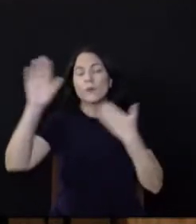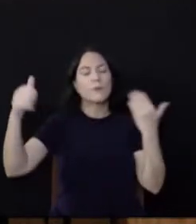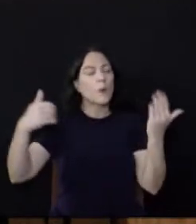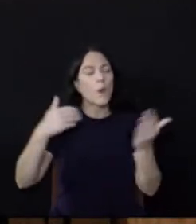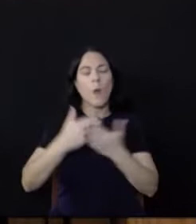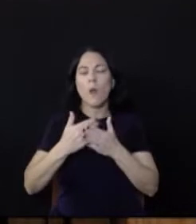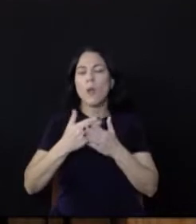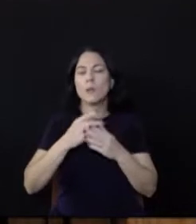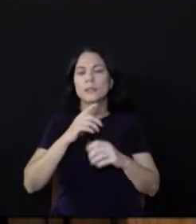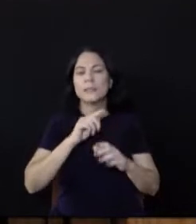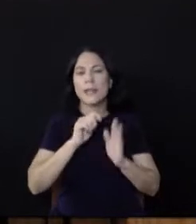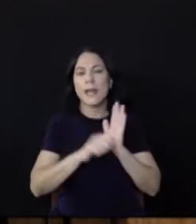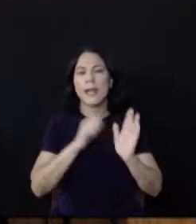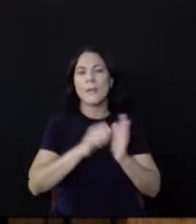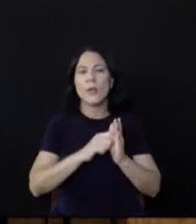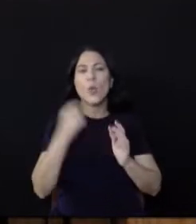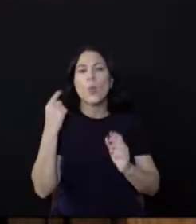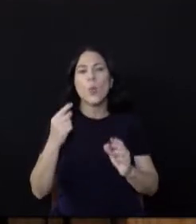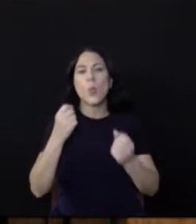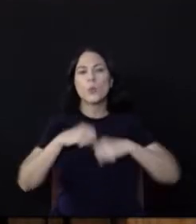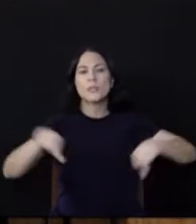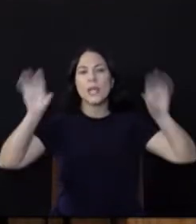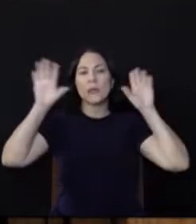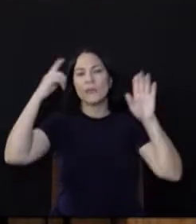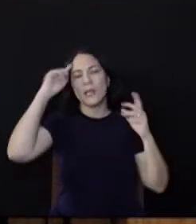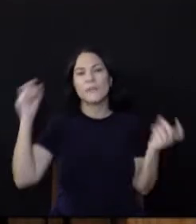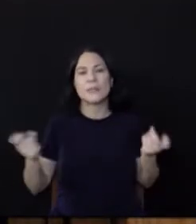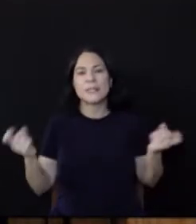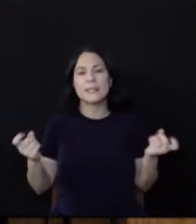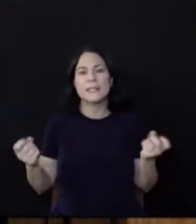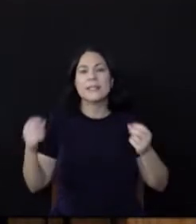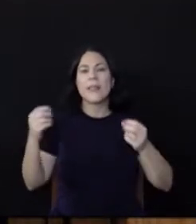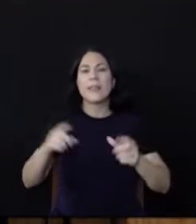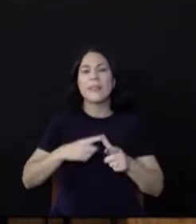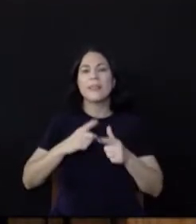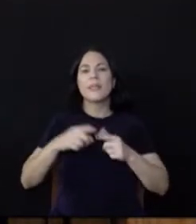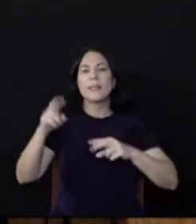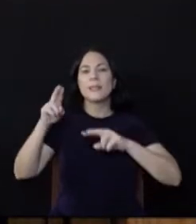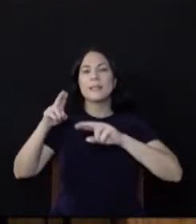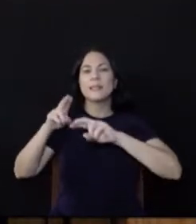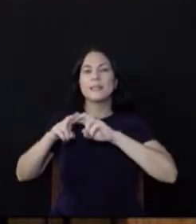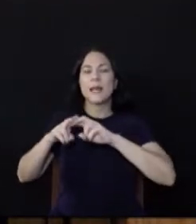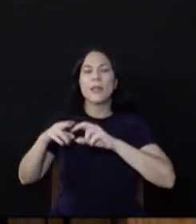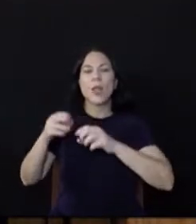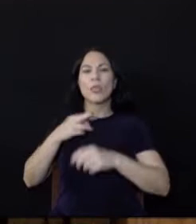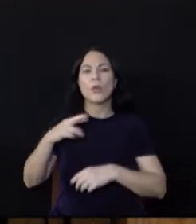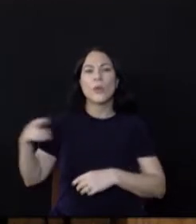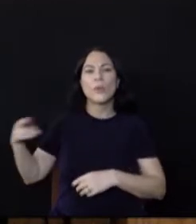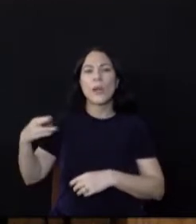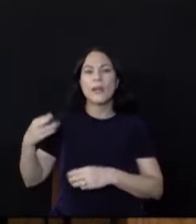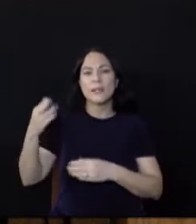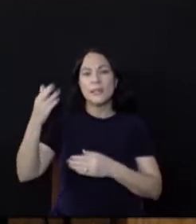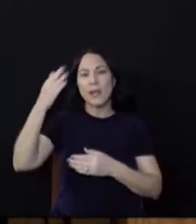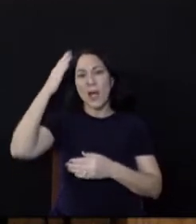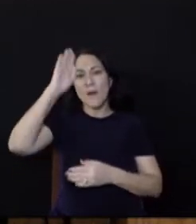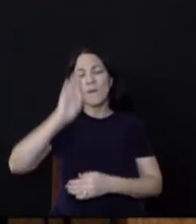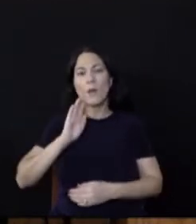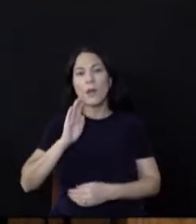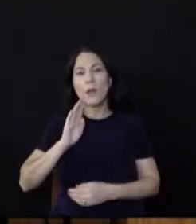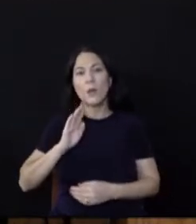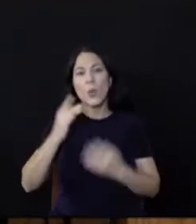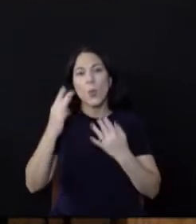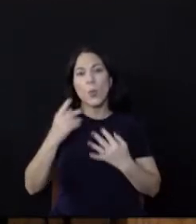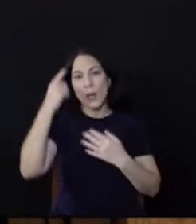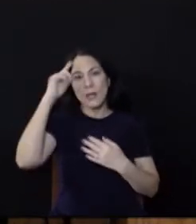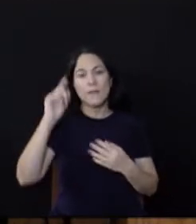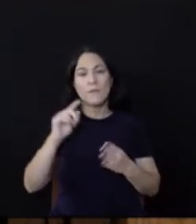single sacrifice for sins, he sat down at the right hand of God, waiting for the time